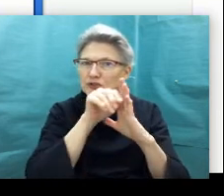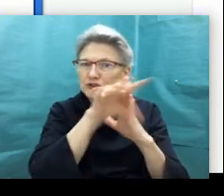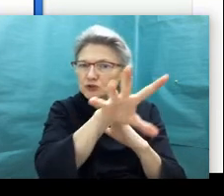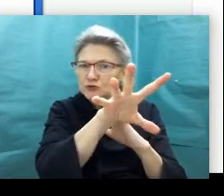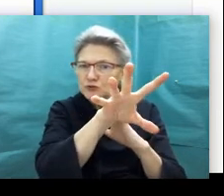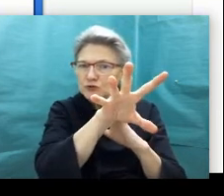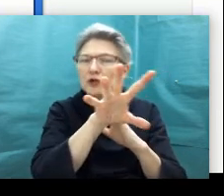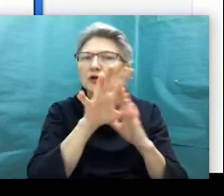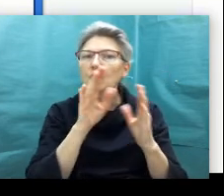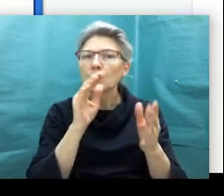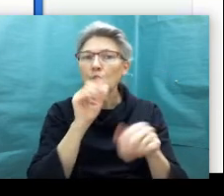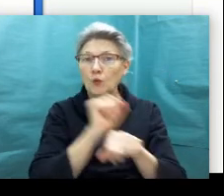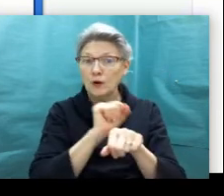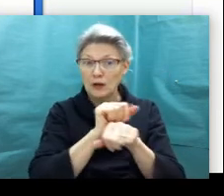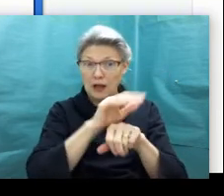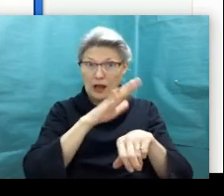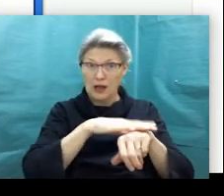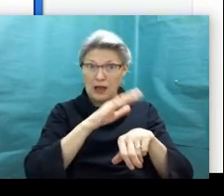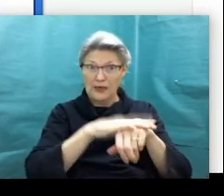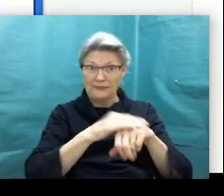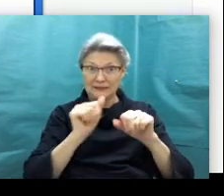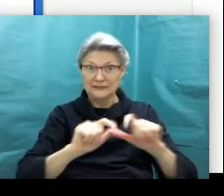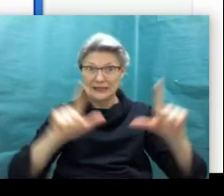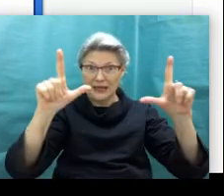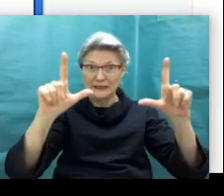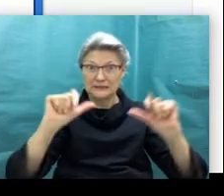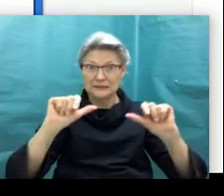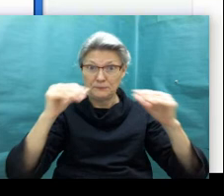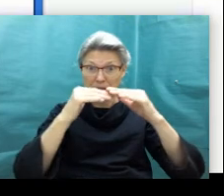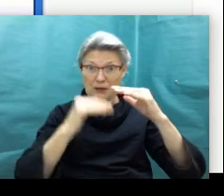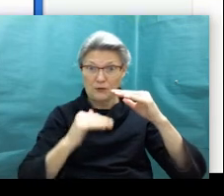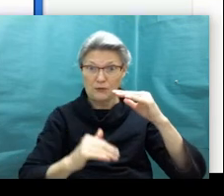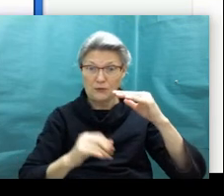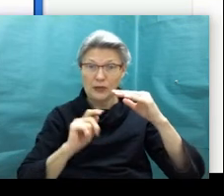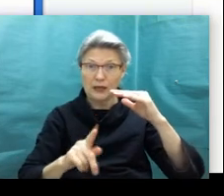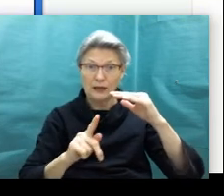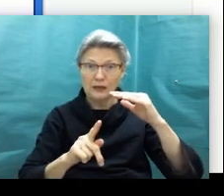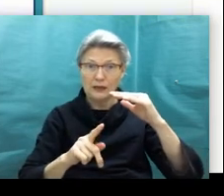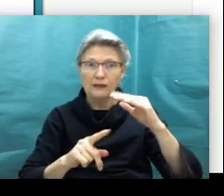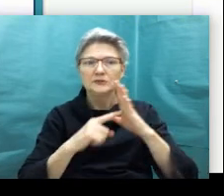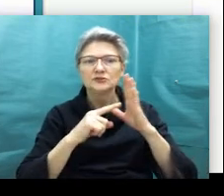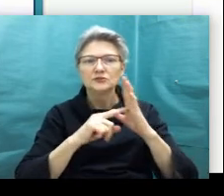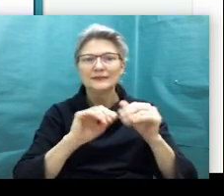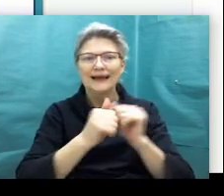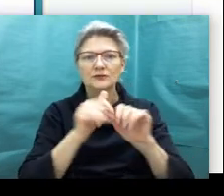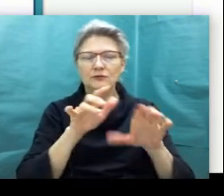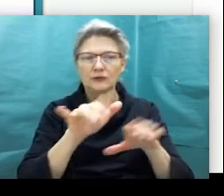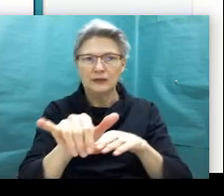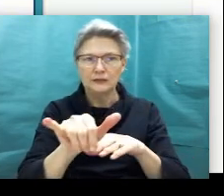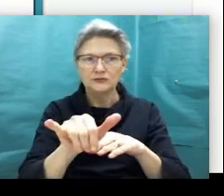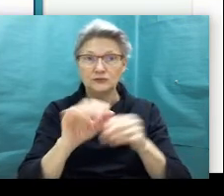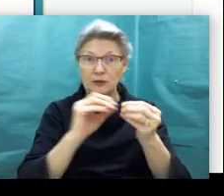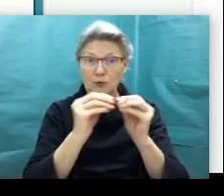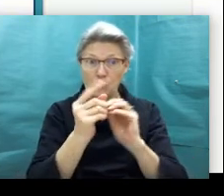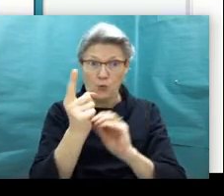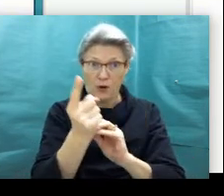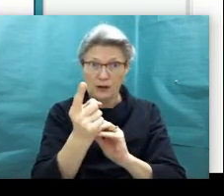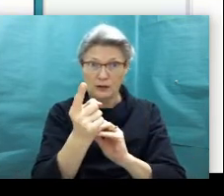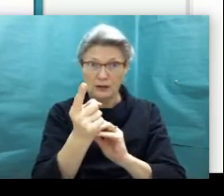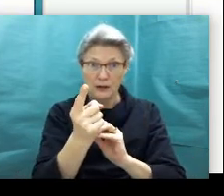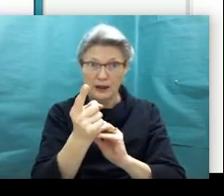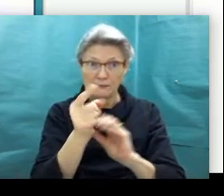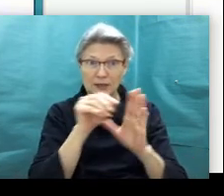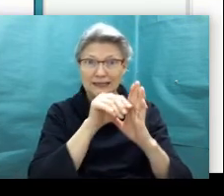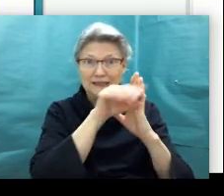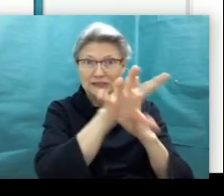that work on the following slide. So I'm just going to show you how I'm going to do that. So this was number 1. So I'm actually just going